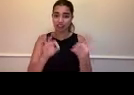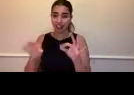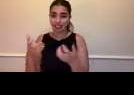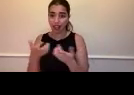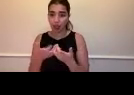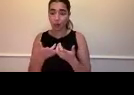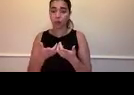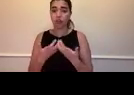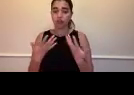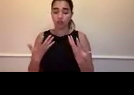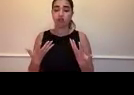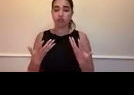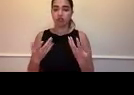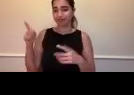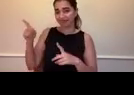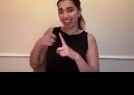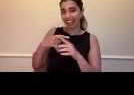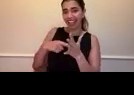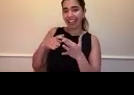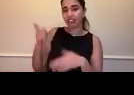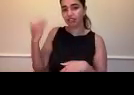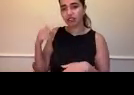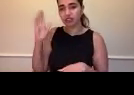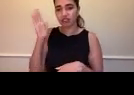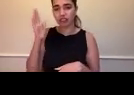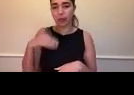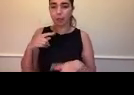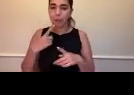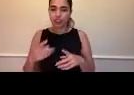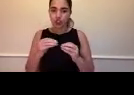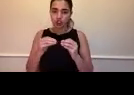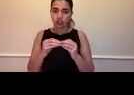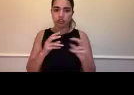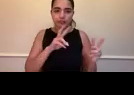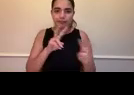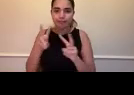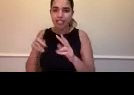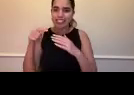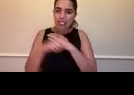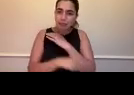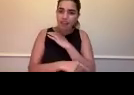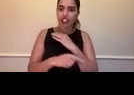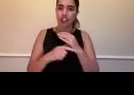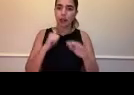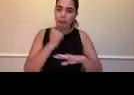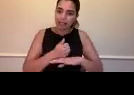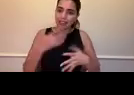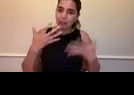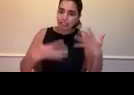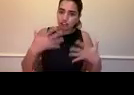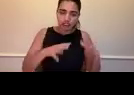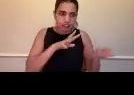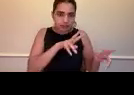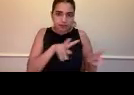the approach that Kate just mentioned, where we were aiming to look at deprivation-based metrics, that we were looking